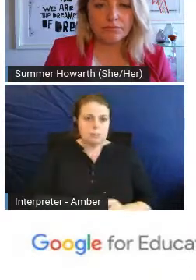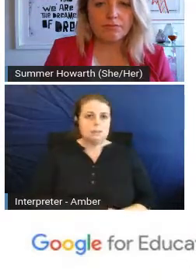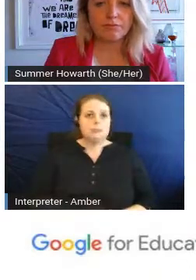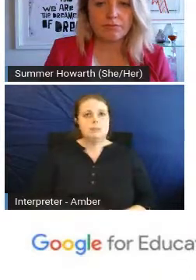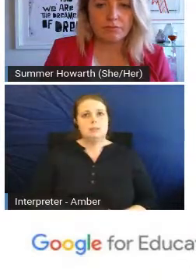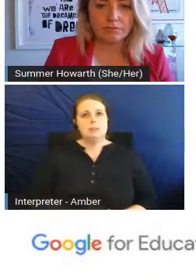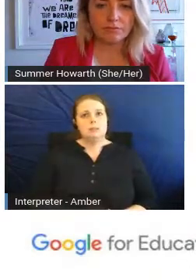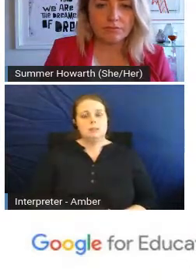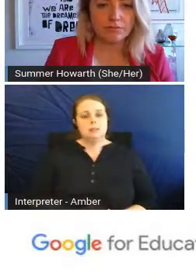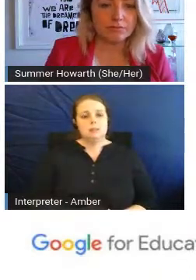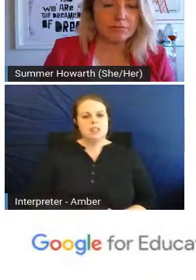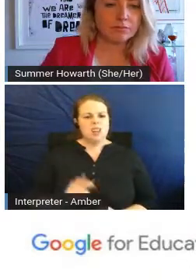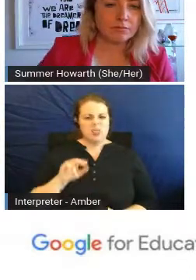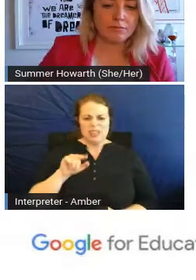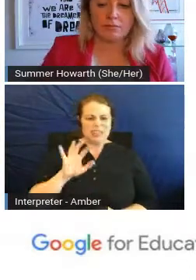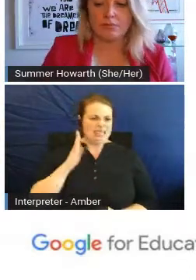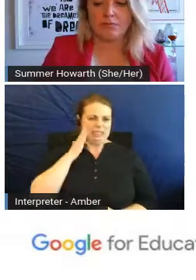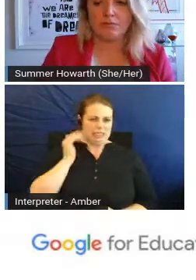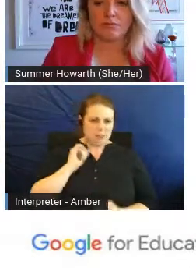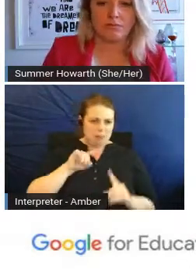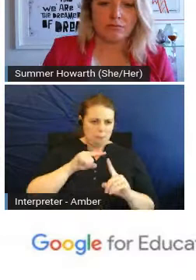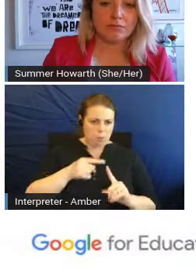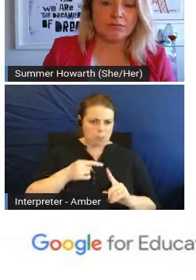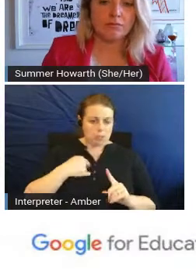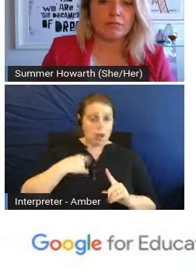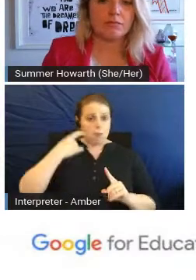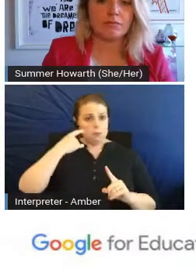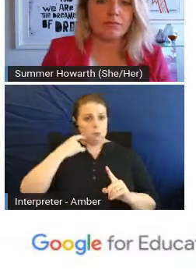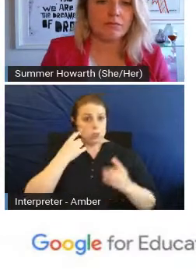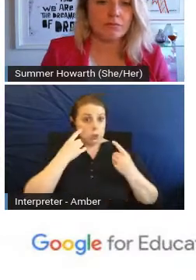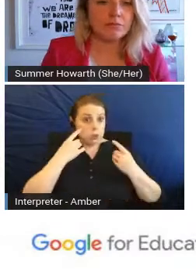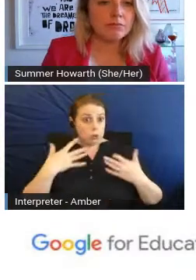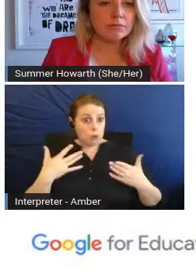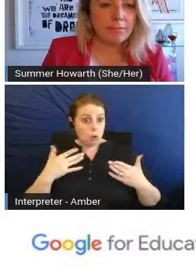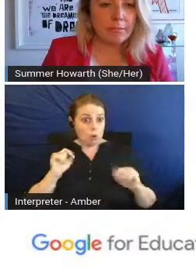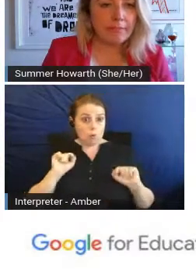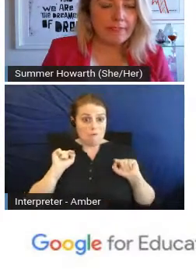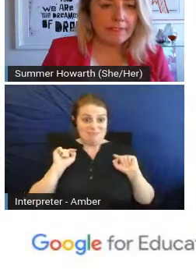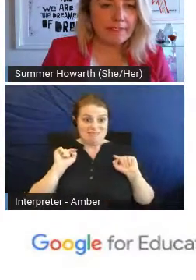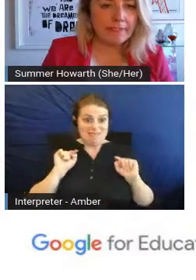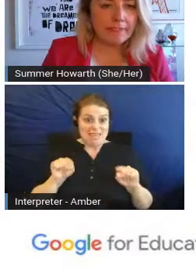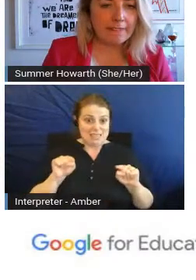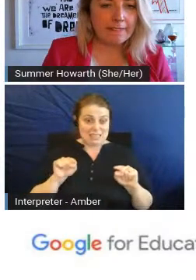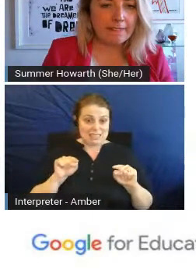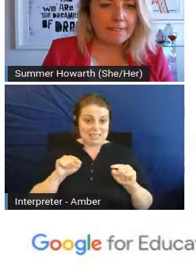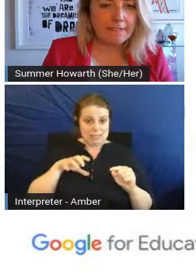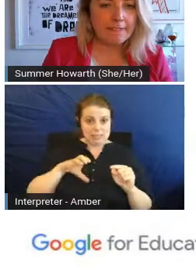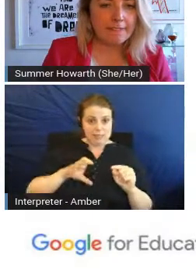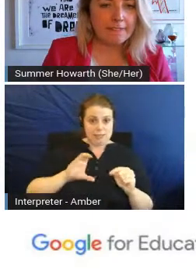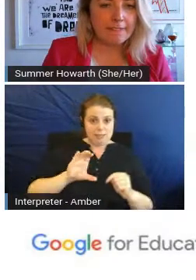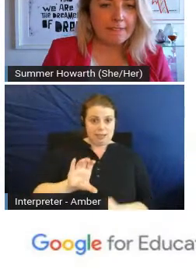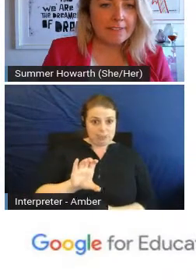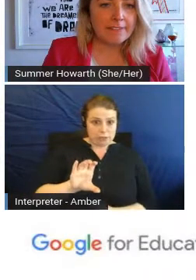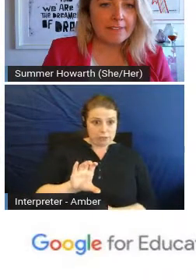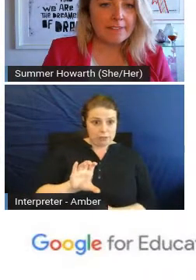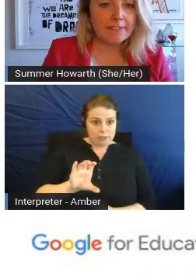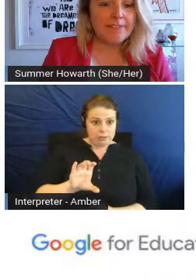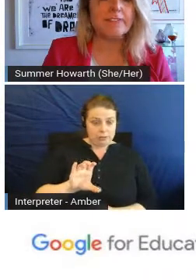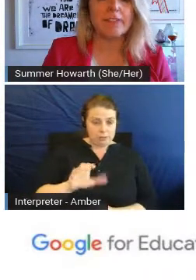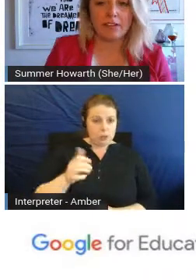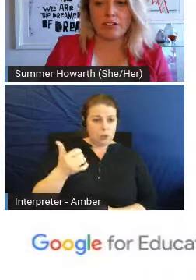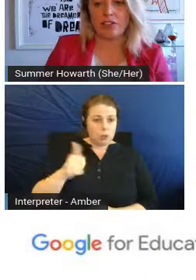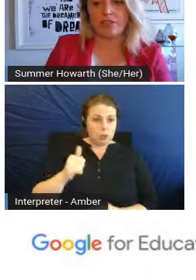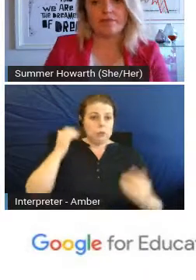I'm not worried about the points. I'm just trying to identify that in this particular section, we're going to use thinking